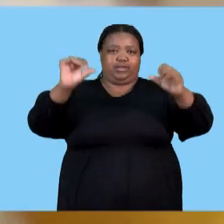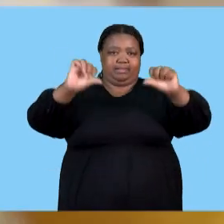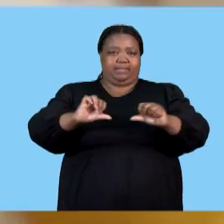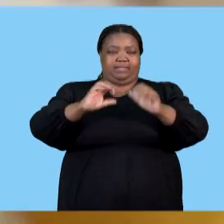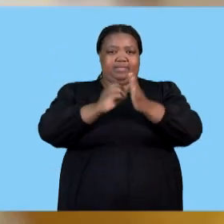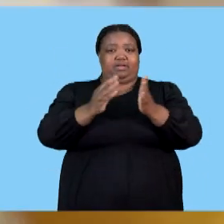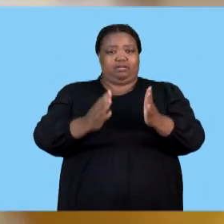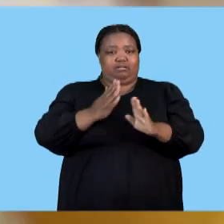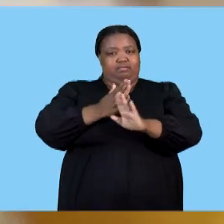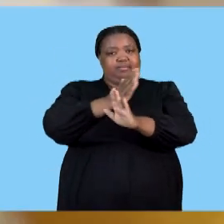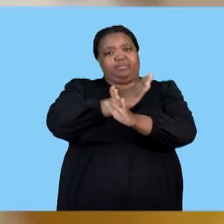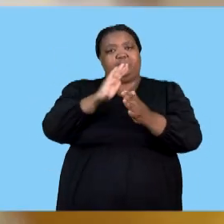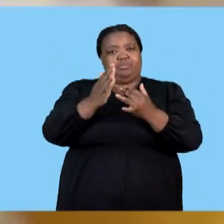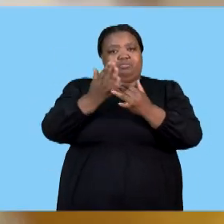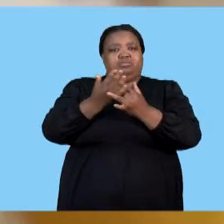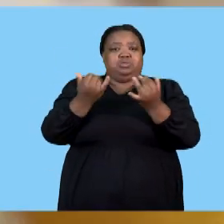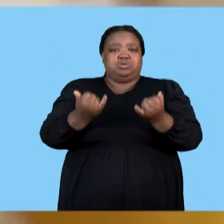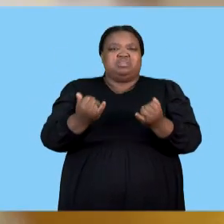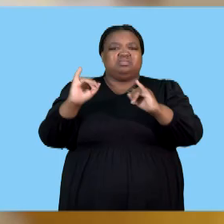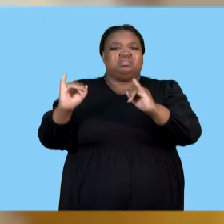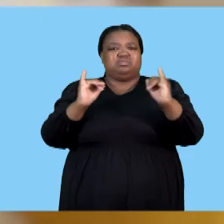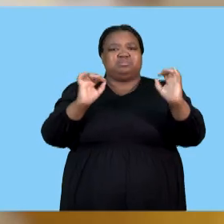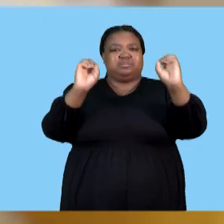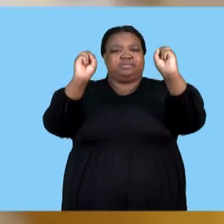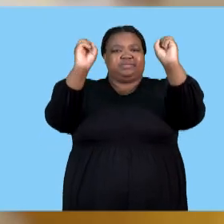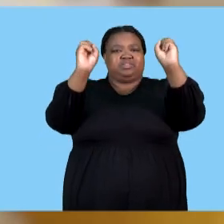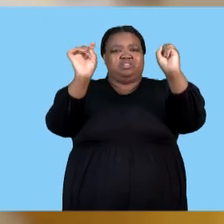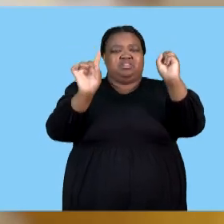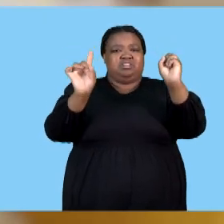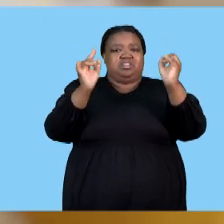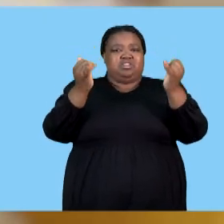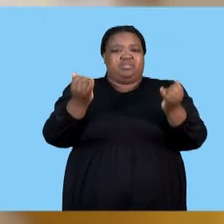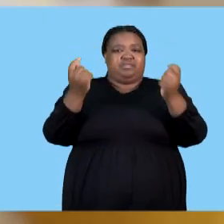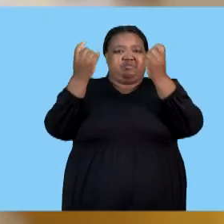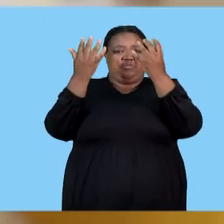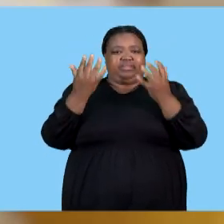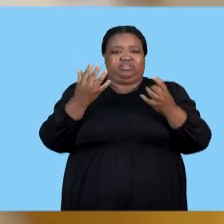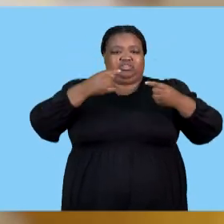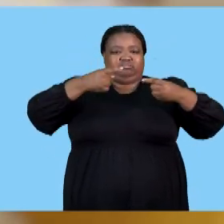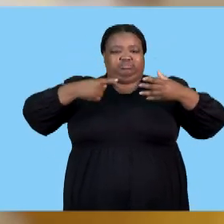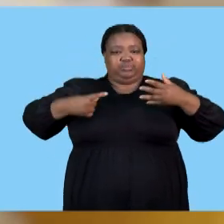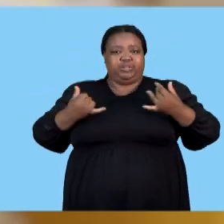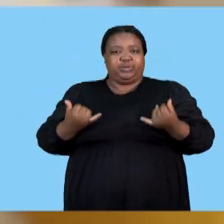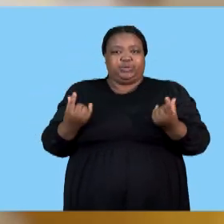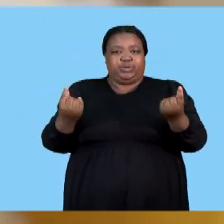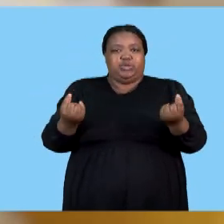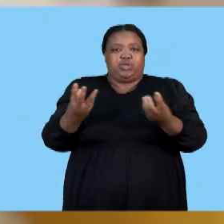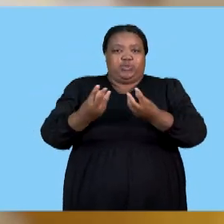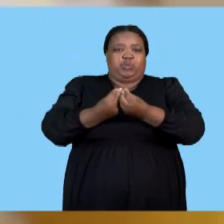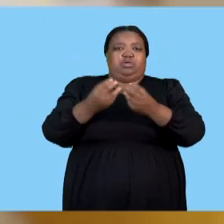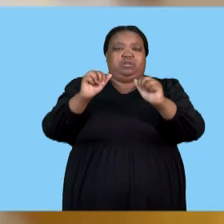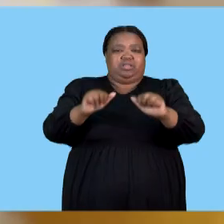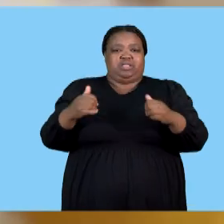Welcome back, dear learners. Before the ad break, we introduced you to the financial indicators that I'll be doing with you